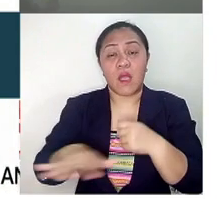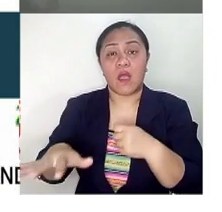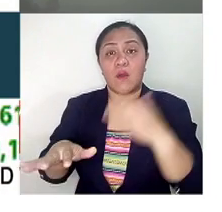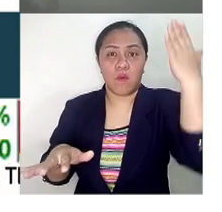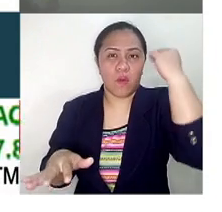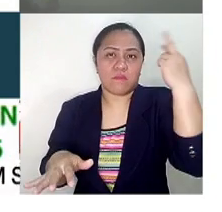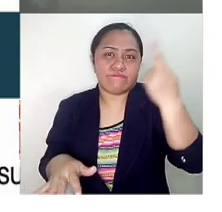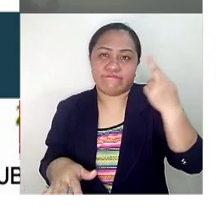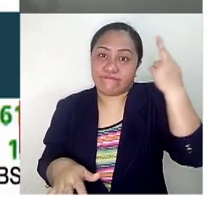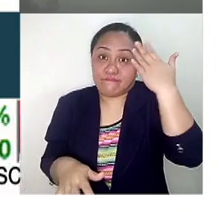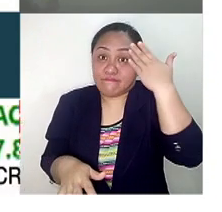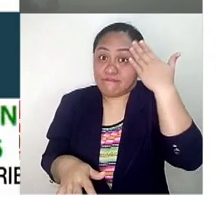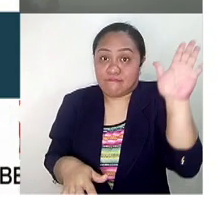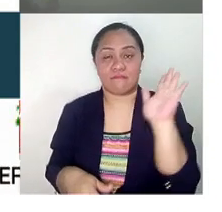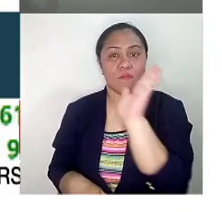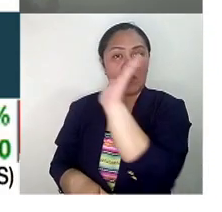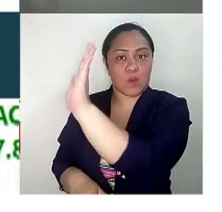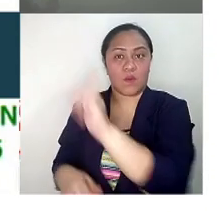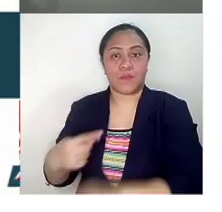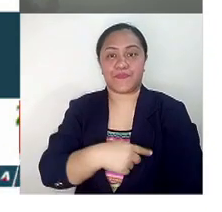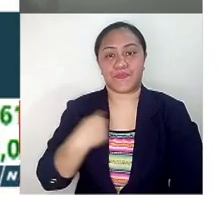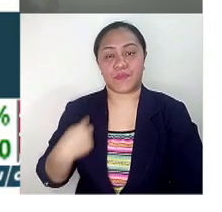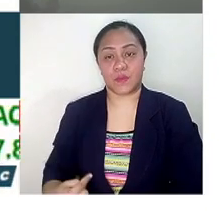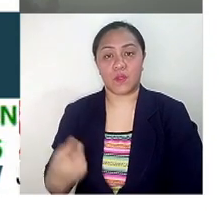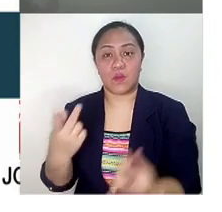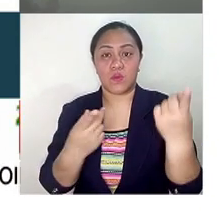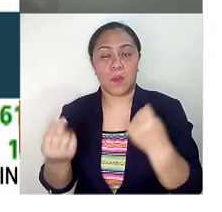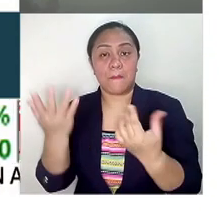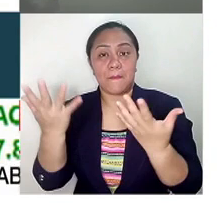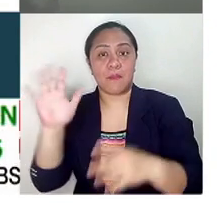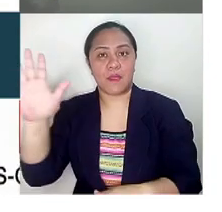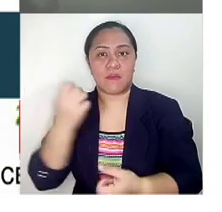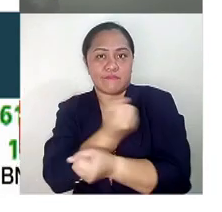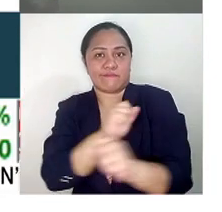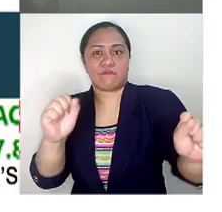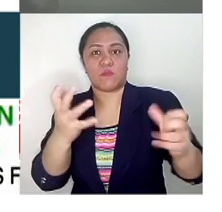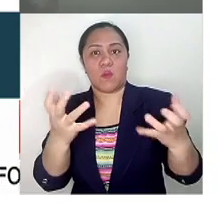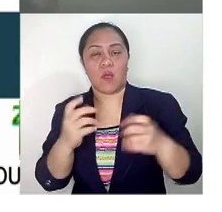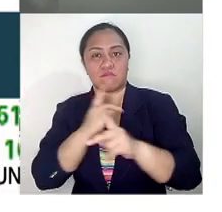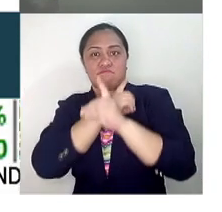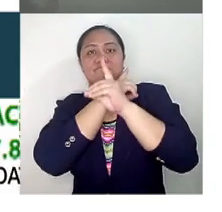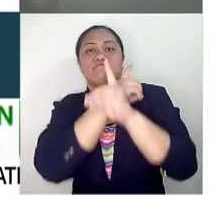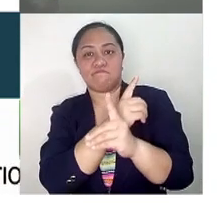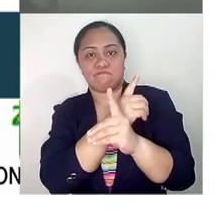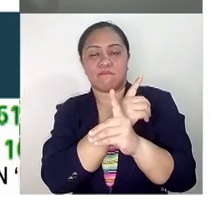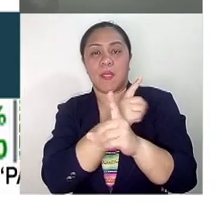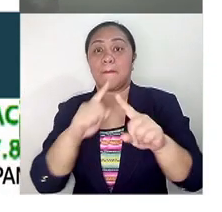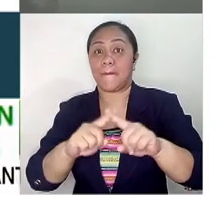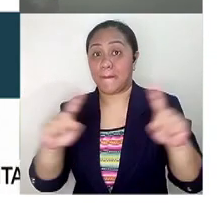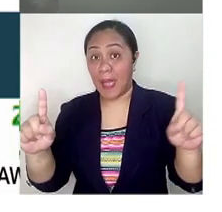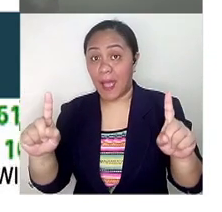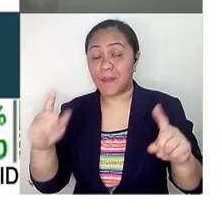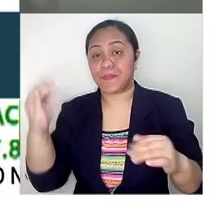no? The most prominent one probably is there for their own security and defense. The problem is, while that is the right of